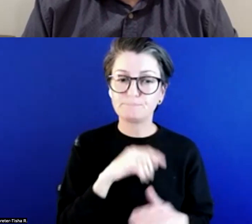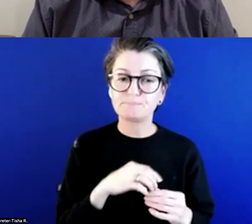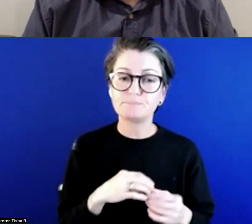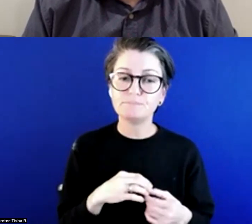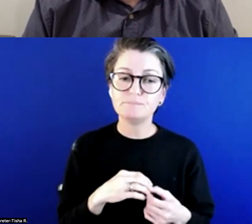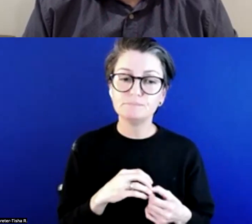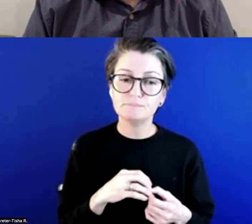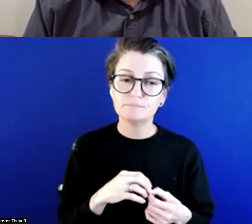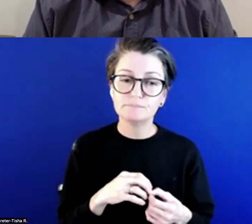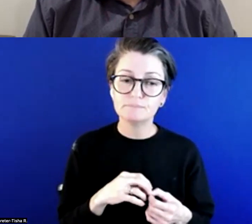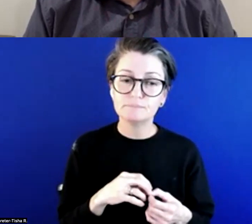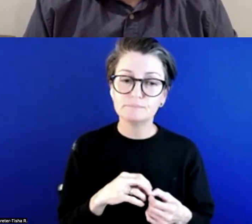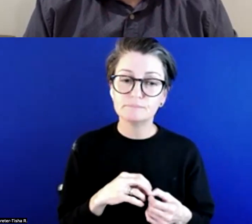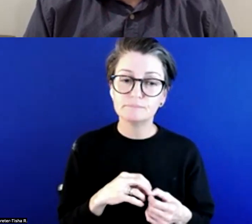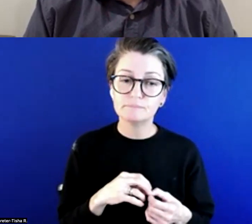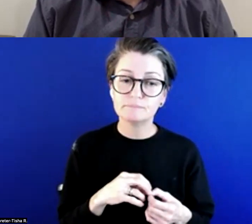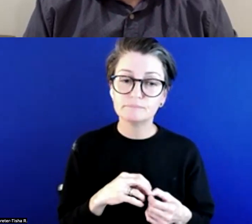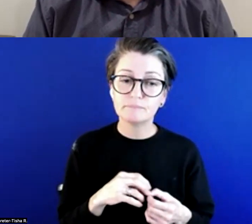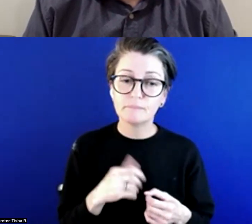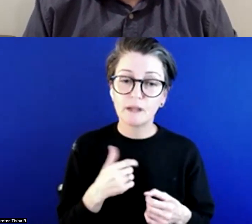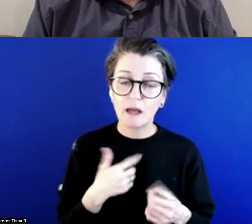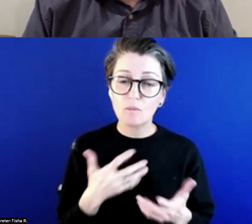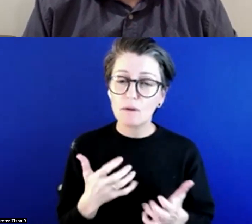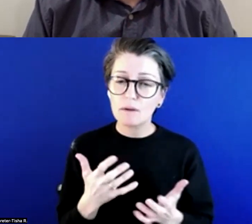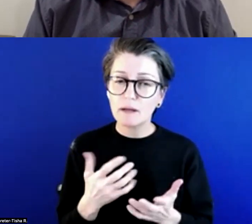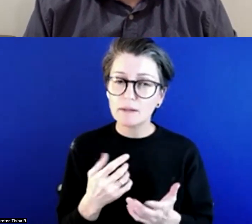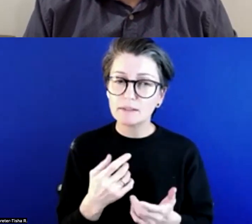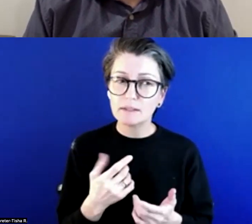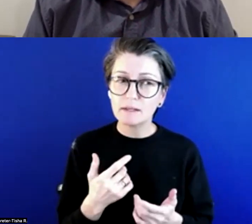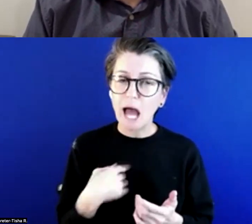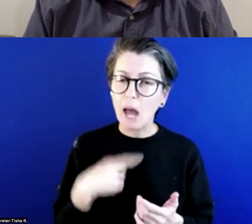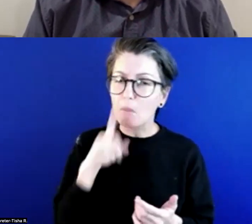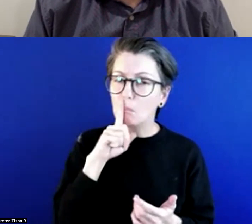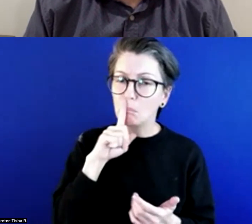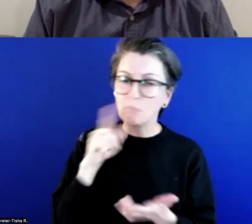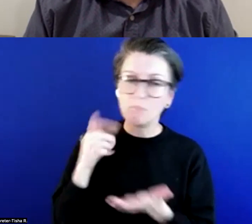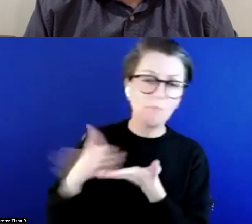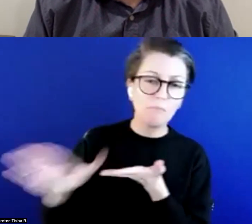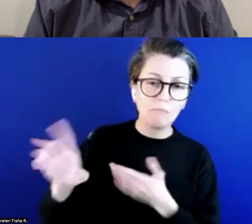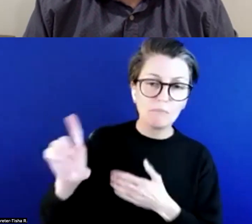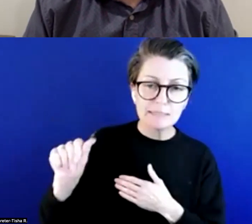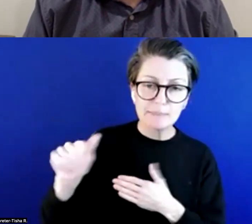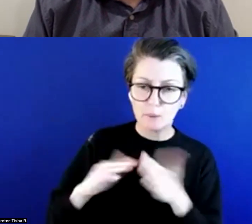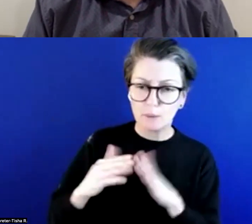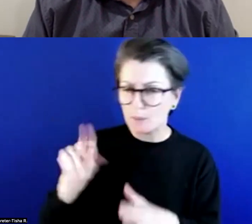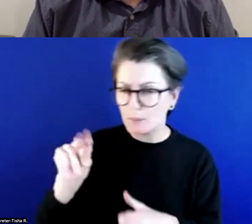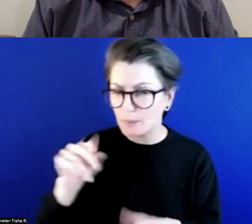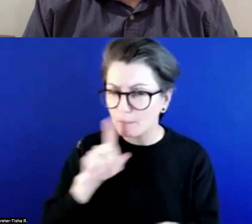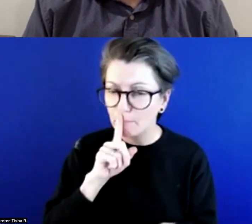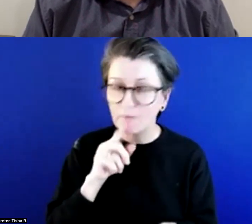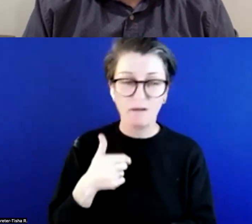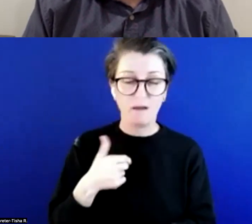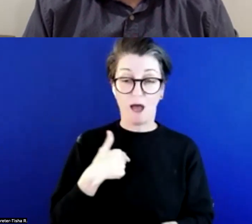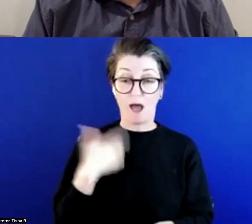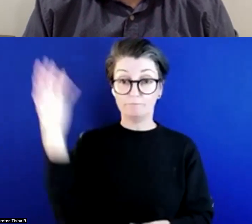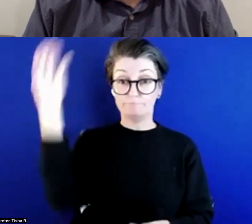to not be a part of the disability community, but I think I don't wear any adaptive equipment. If you saw me on the street, you wouldn't know I had a disability. And